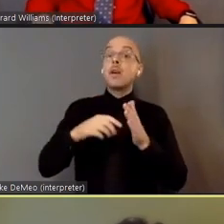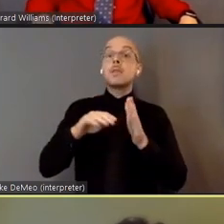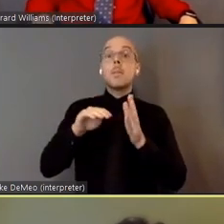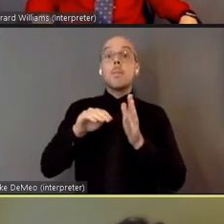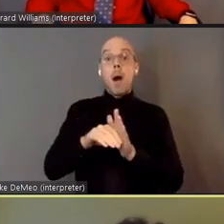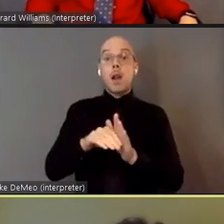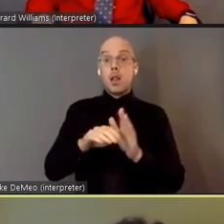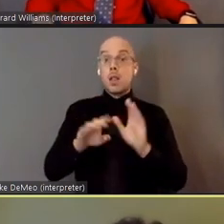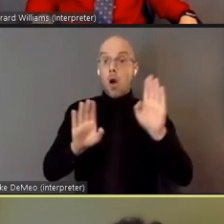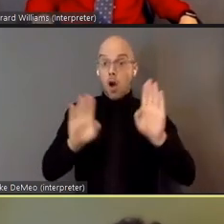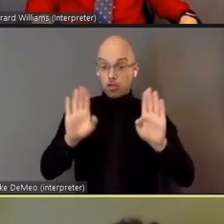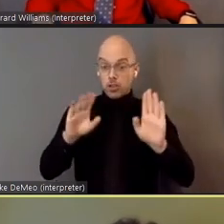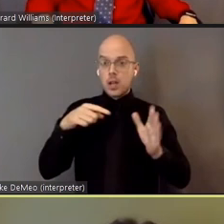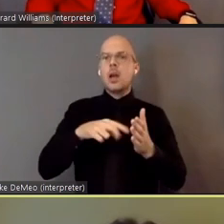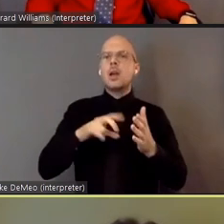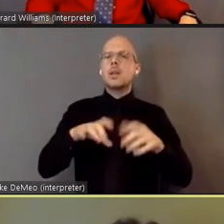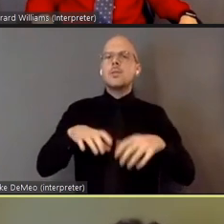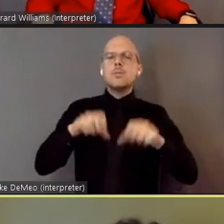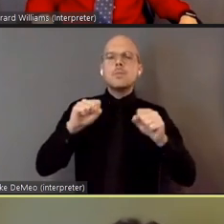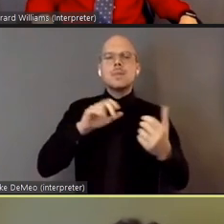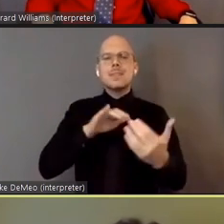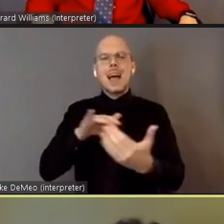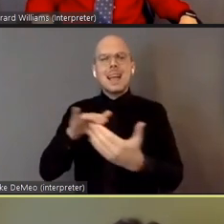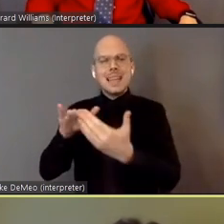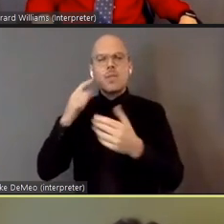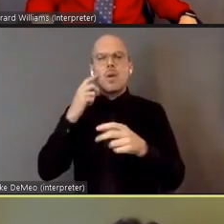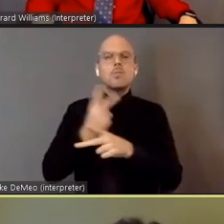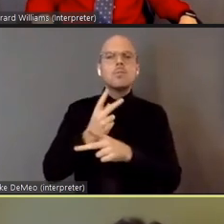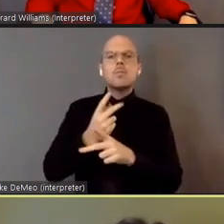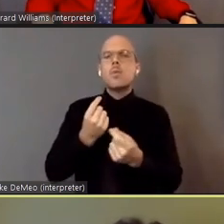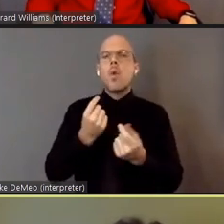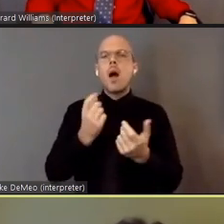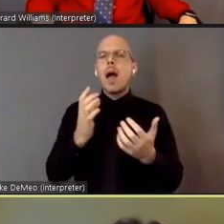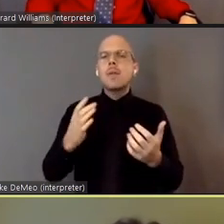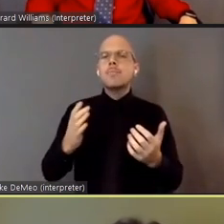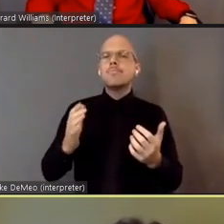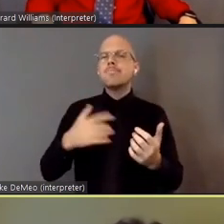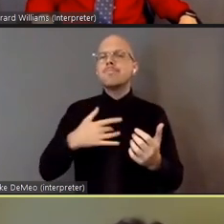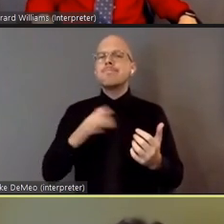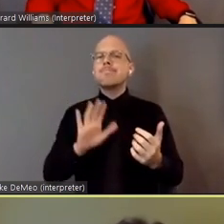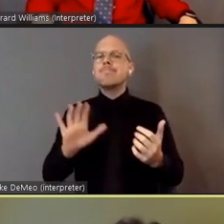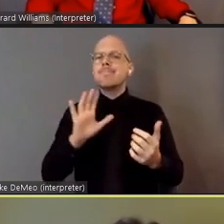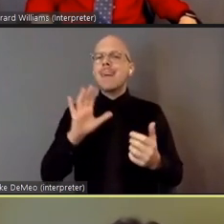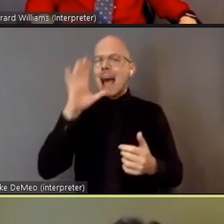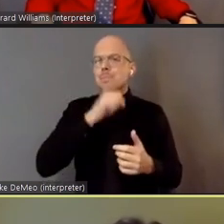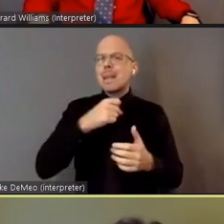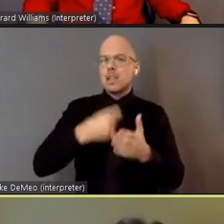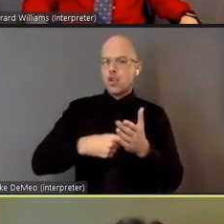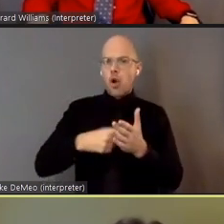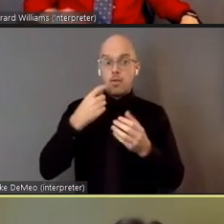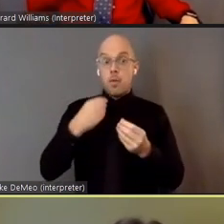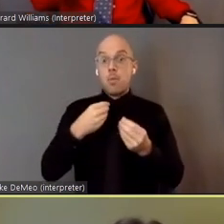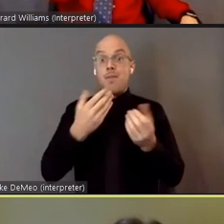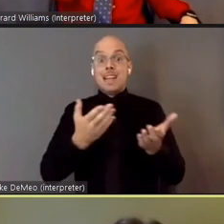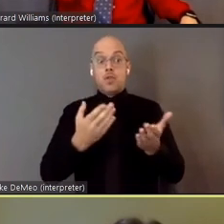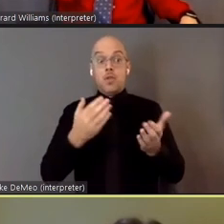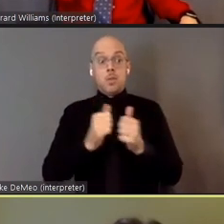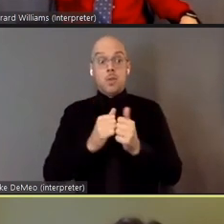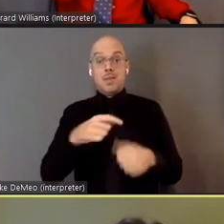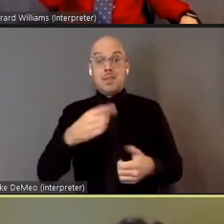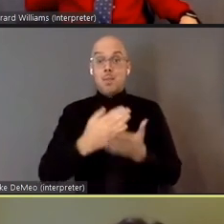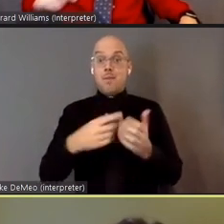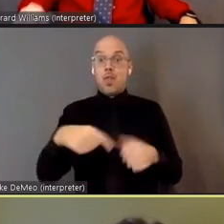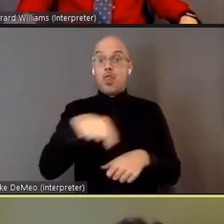studies and estimated costs of providing services to specific locations within specific hard to serve census